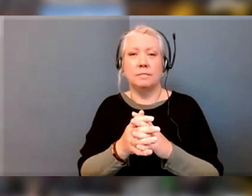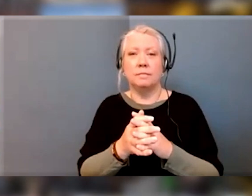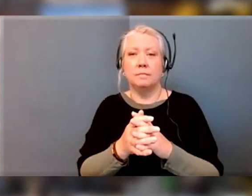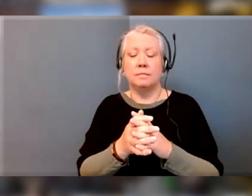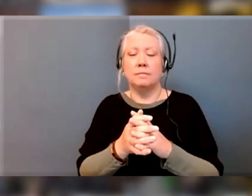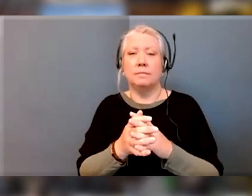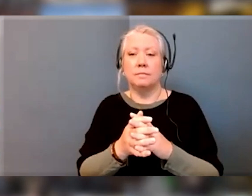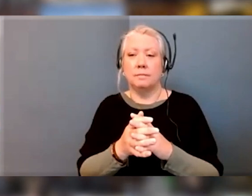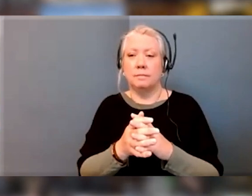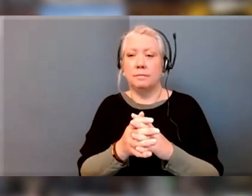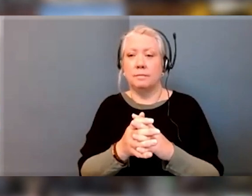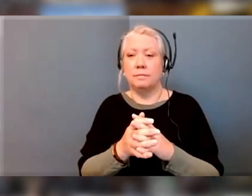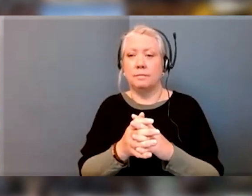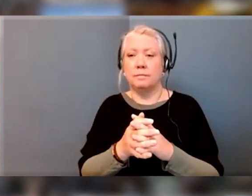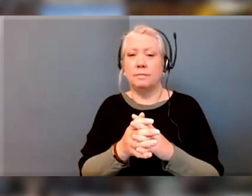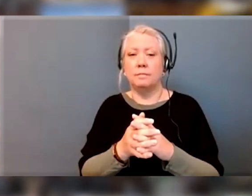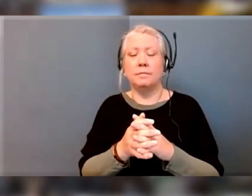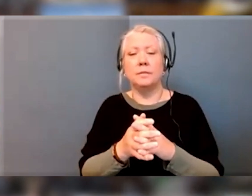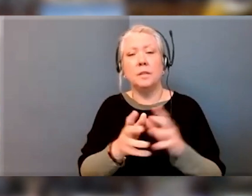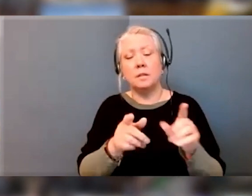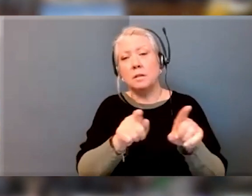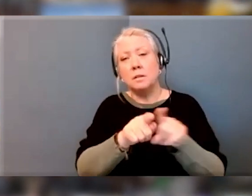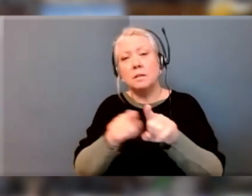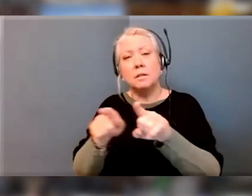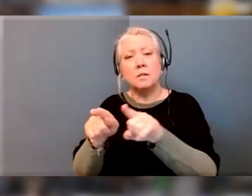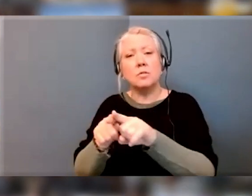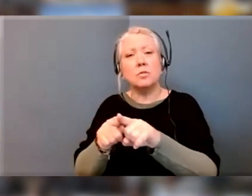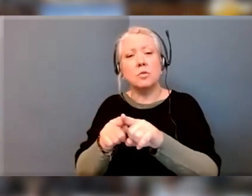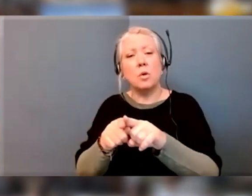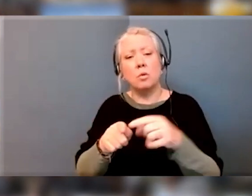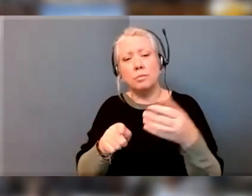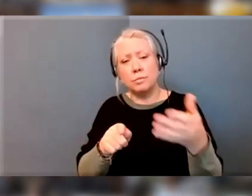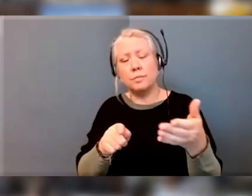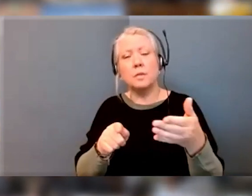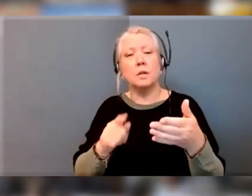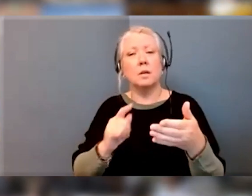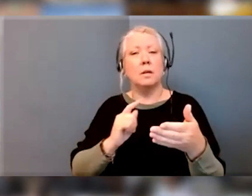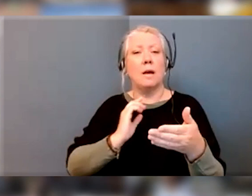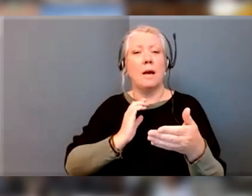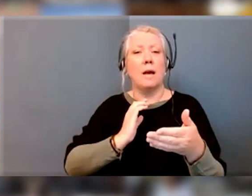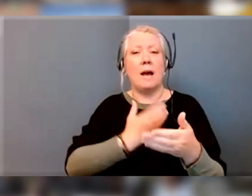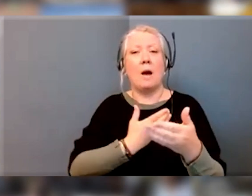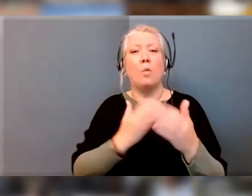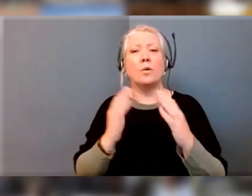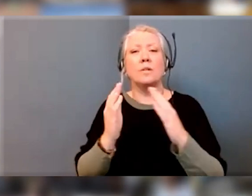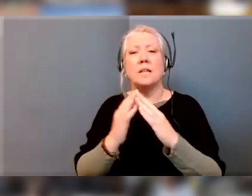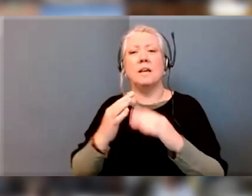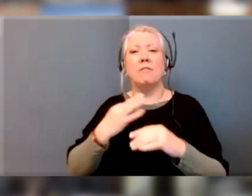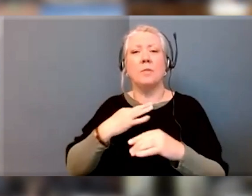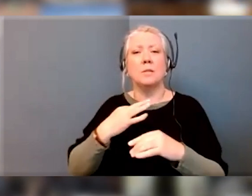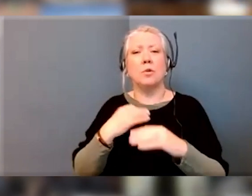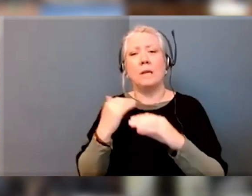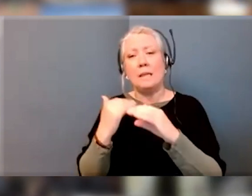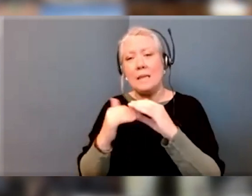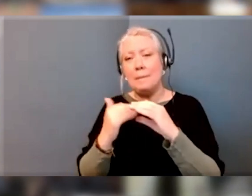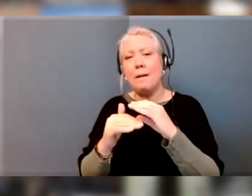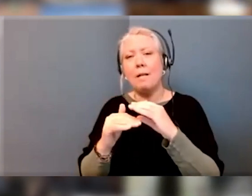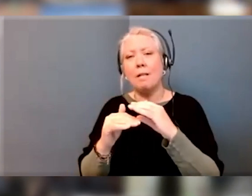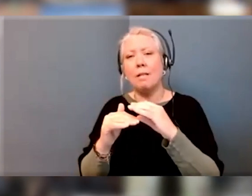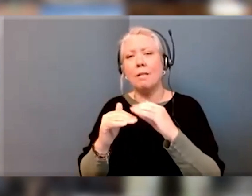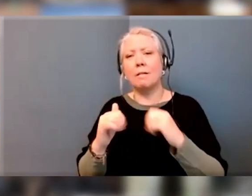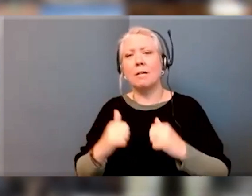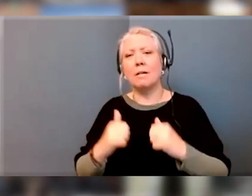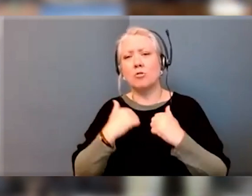So I also want to provide you with our own City of Pittsburgh email addresses if you